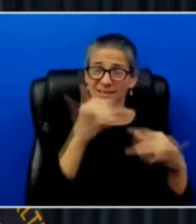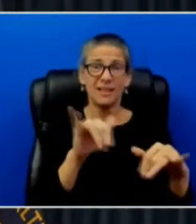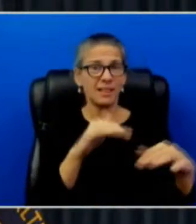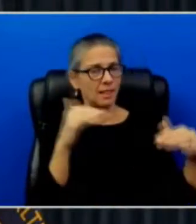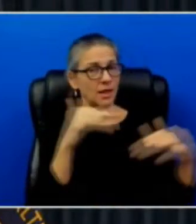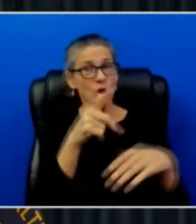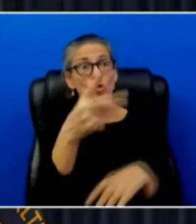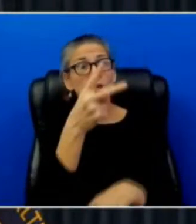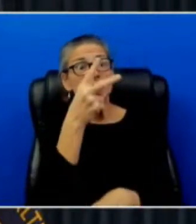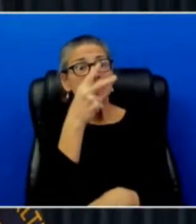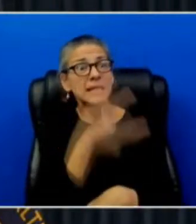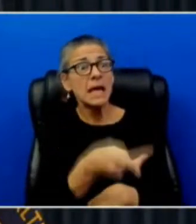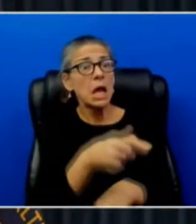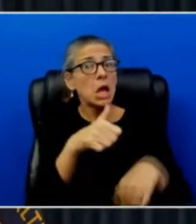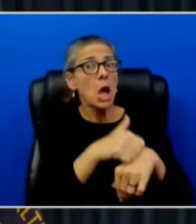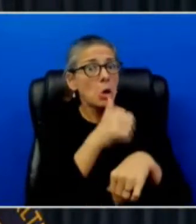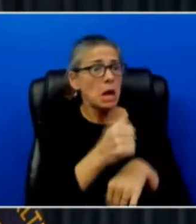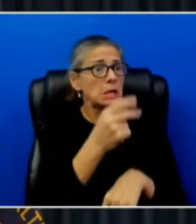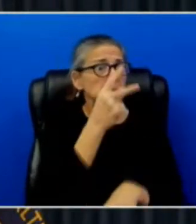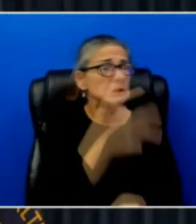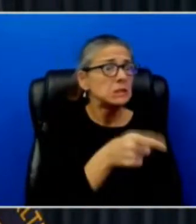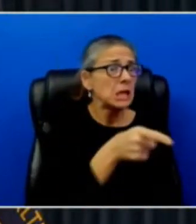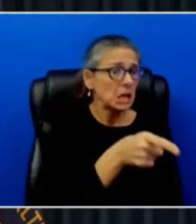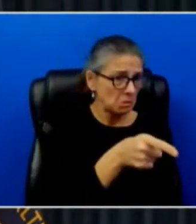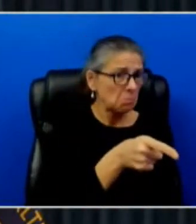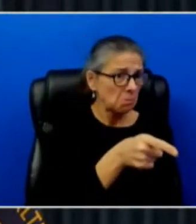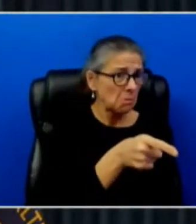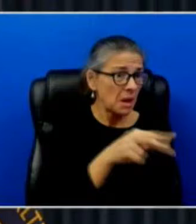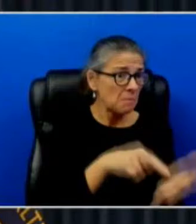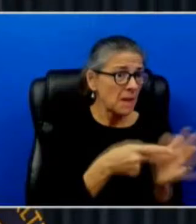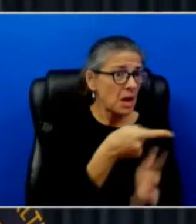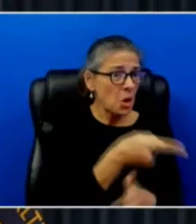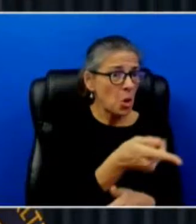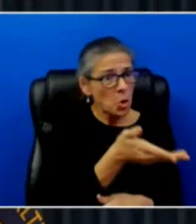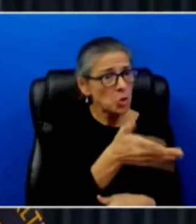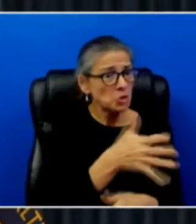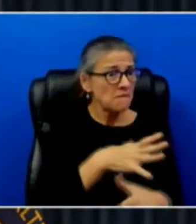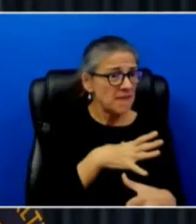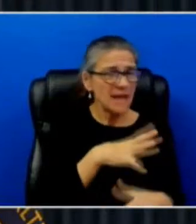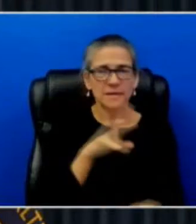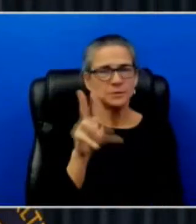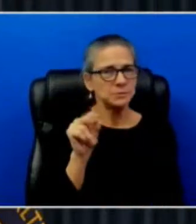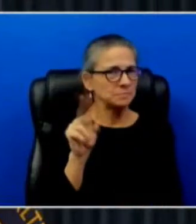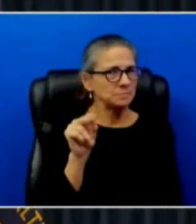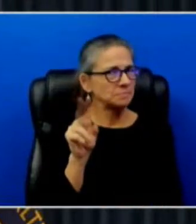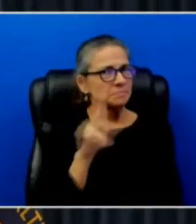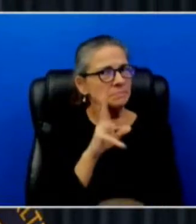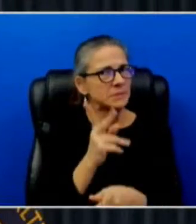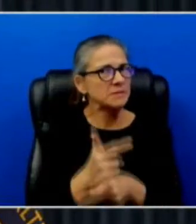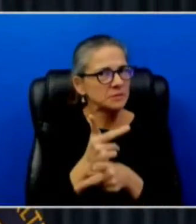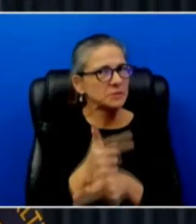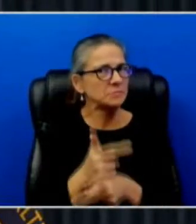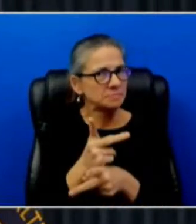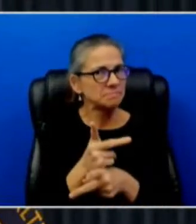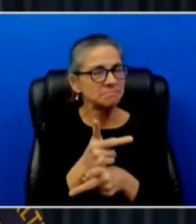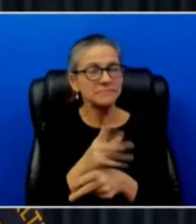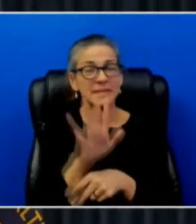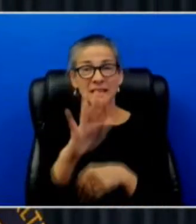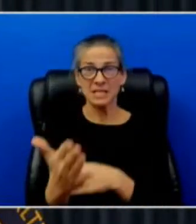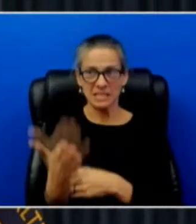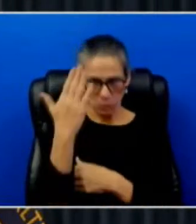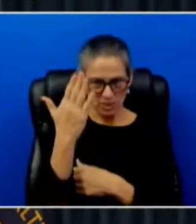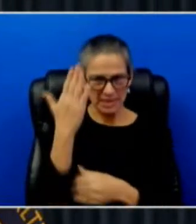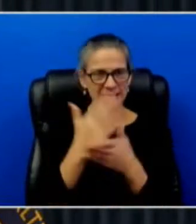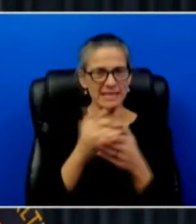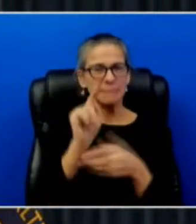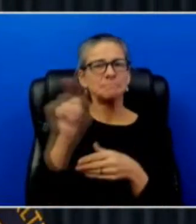there's not black ice on it. Please be very cautious. This morning, we had a few crashes reported on interstates.